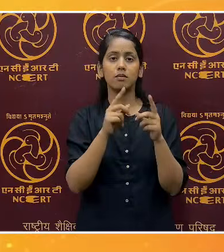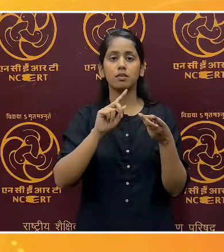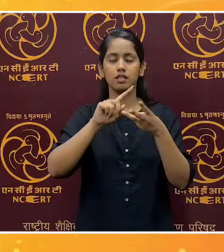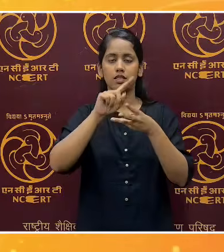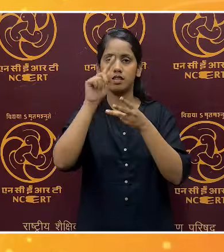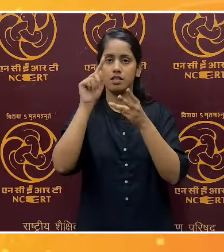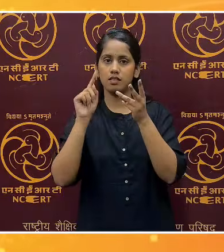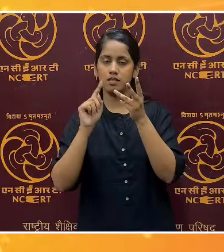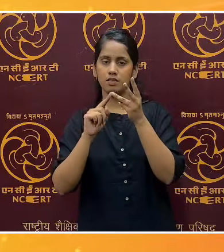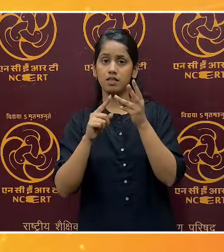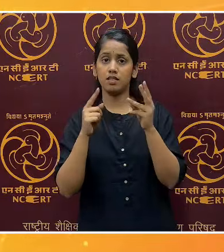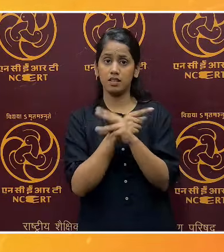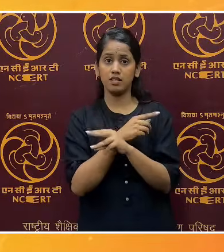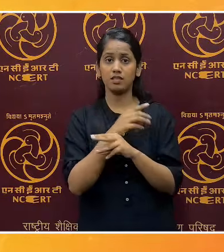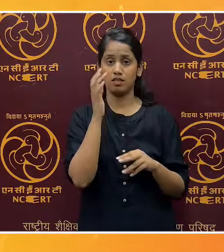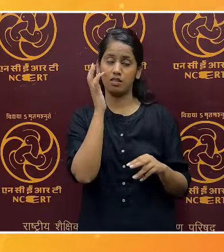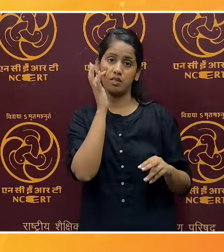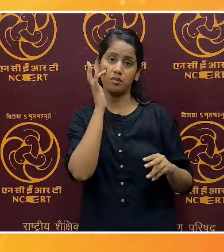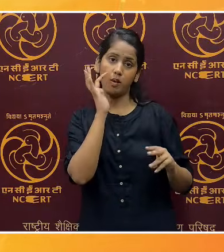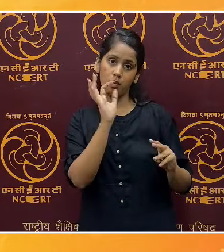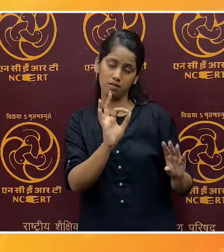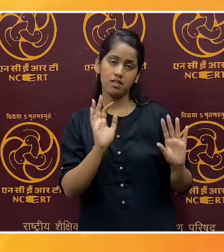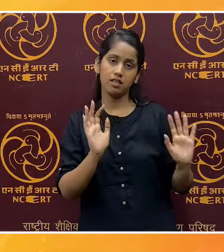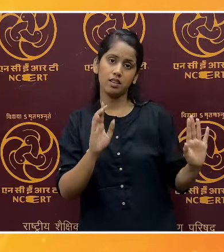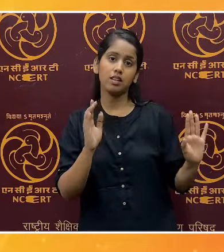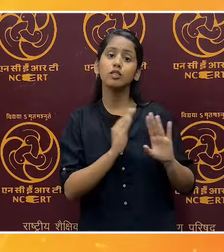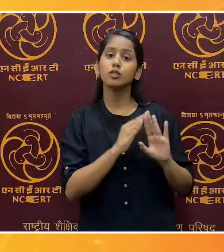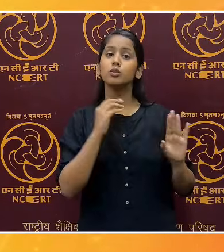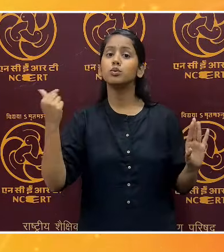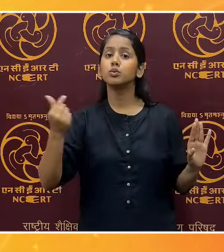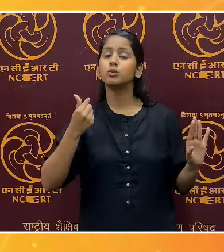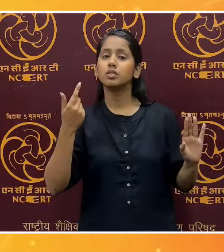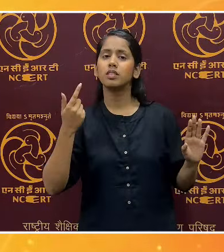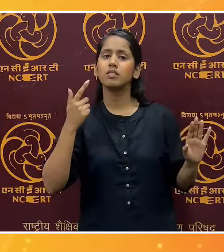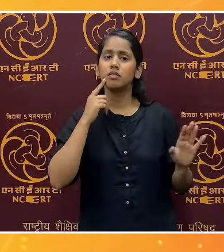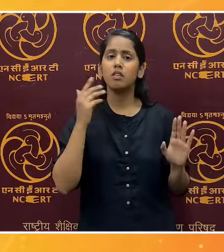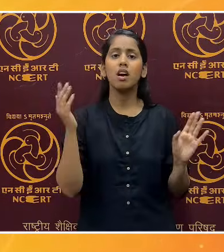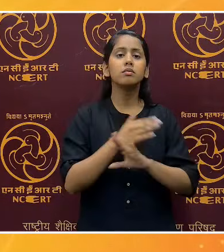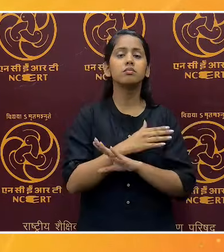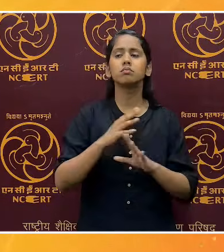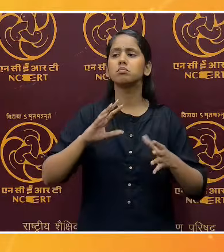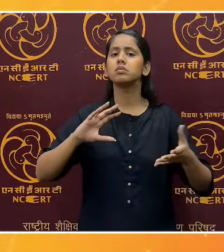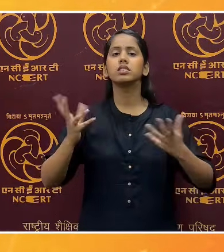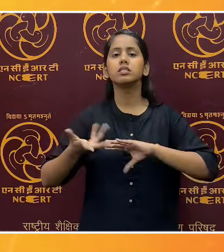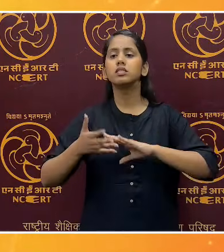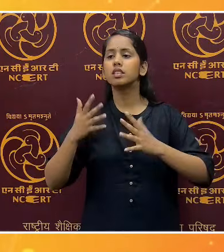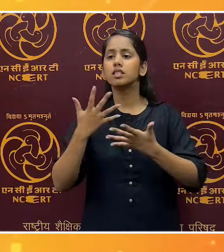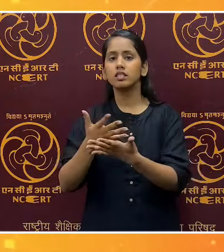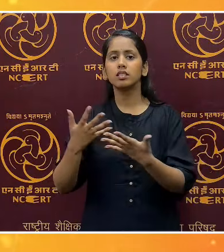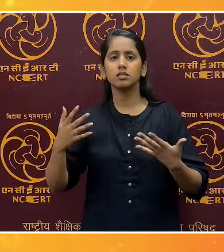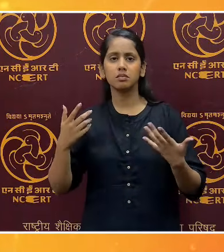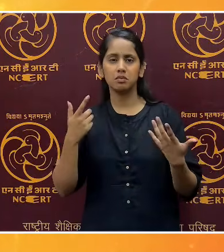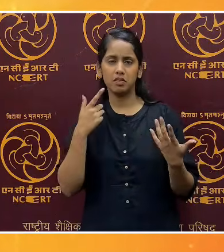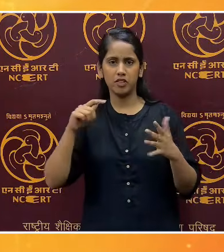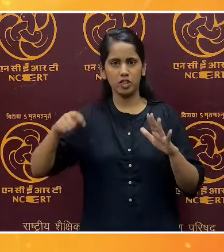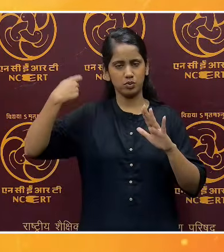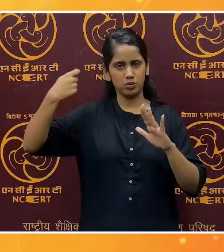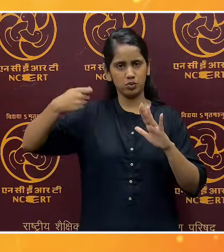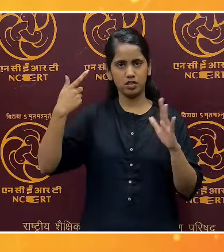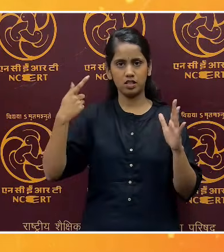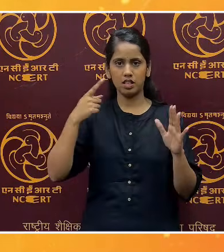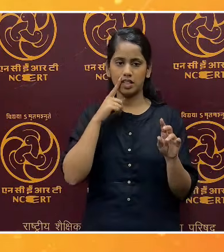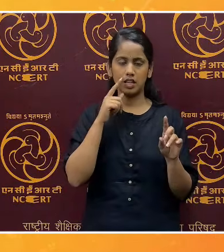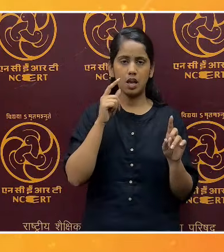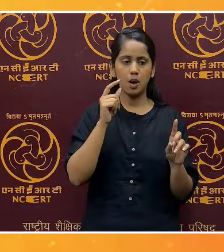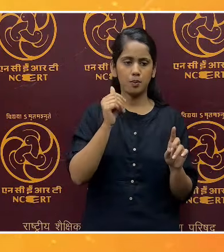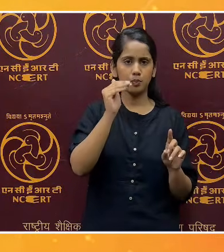replay, and that's the most important useful reason like why we create video resources, because a child